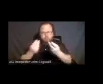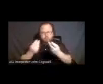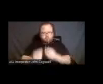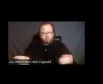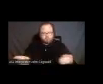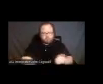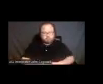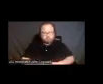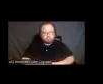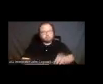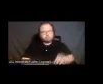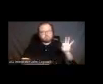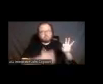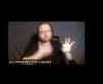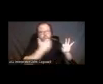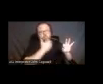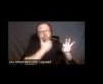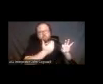Thank you. You're welcome.